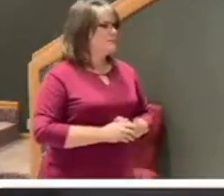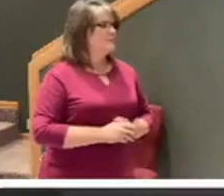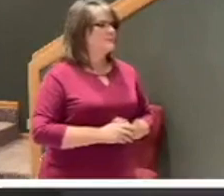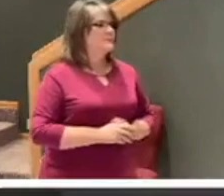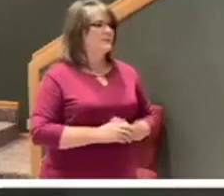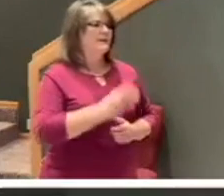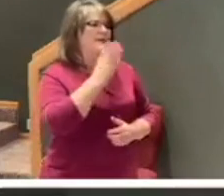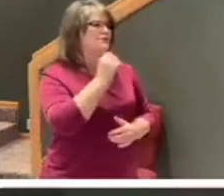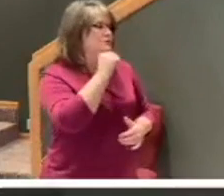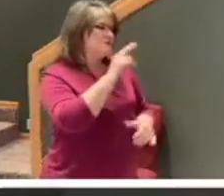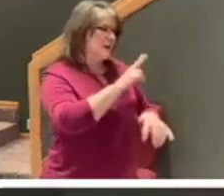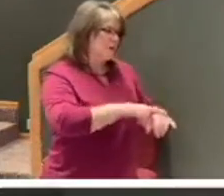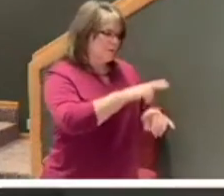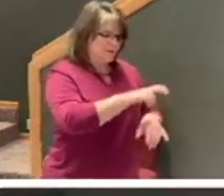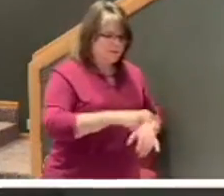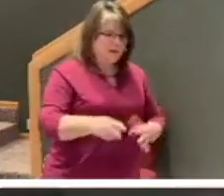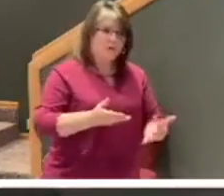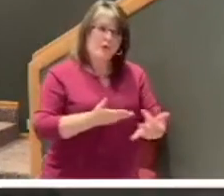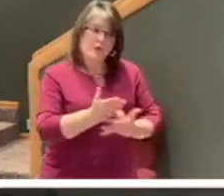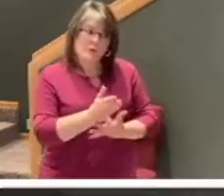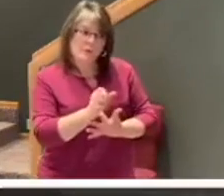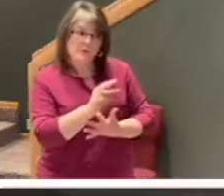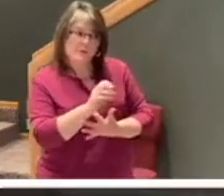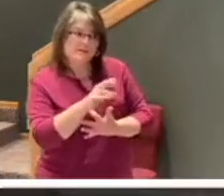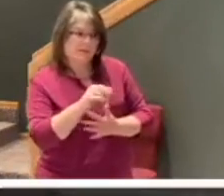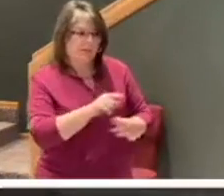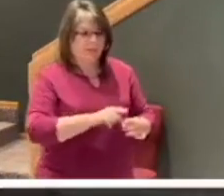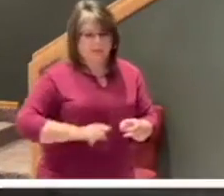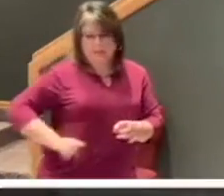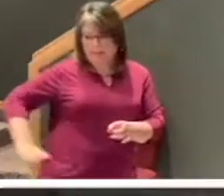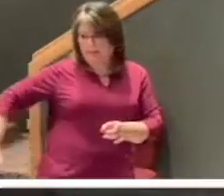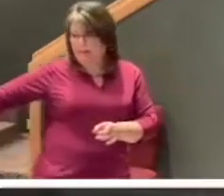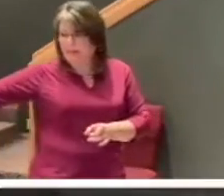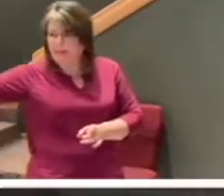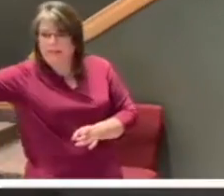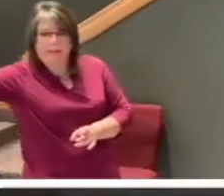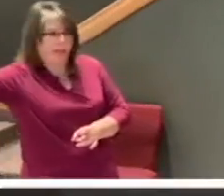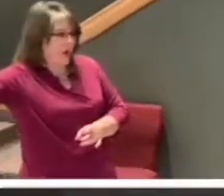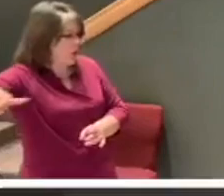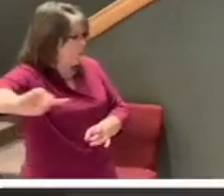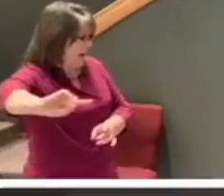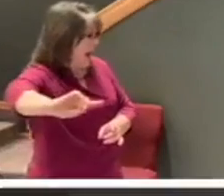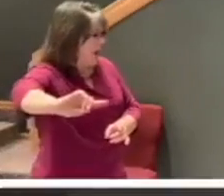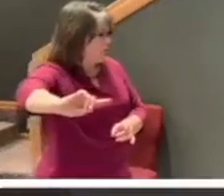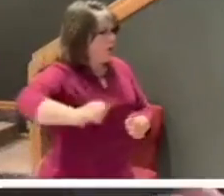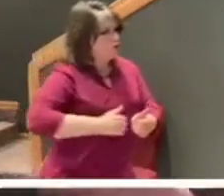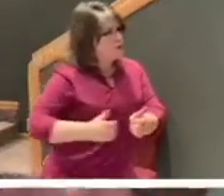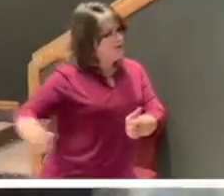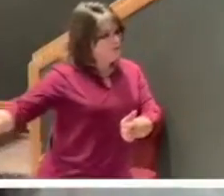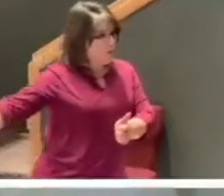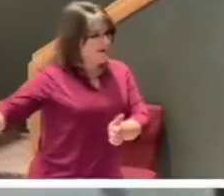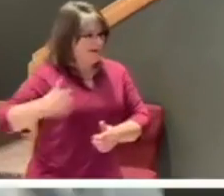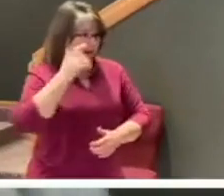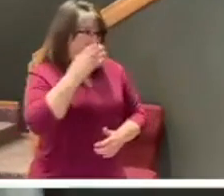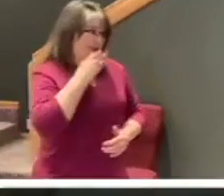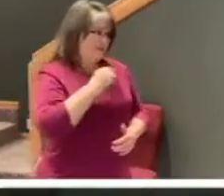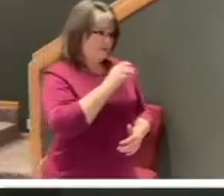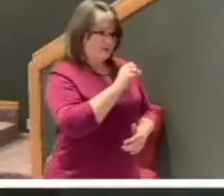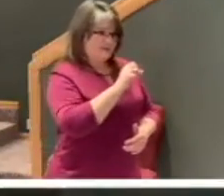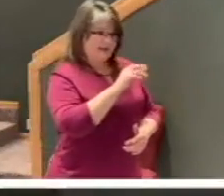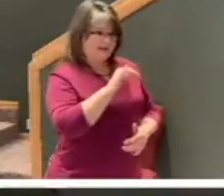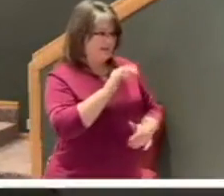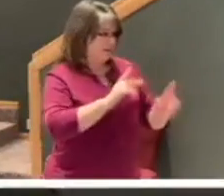Jews didn't normally travel through Samaria. In fact, they went out of their way to go around the long way to avoid, because Jews and